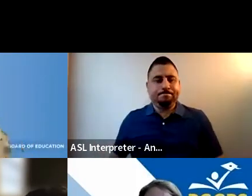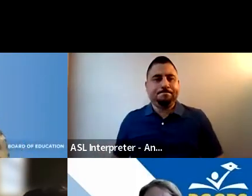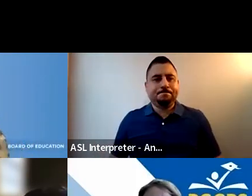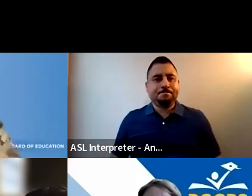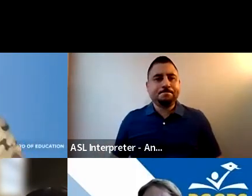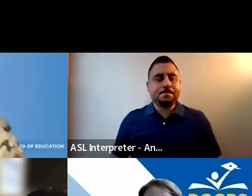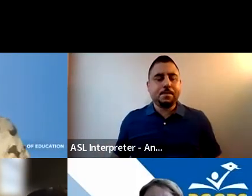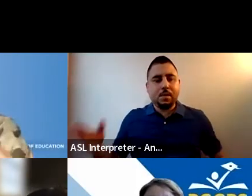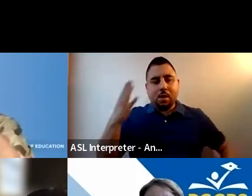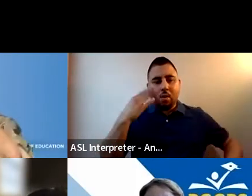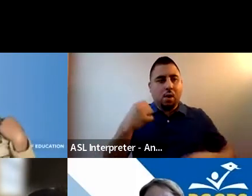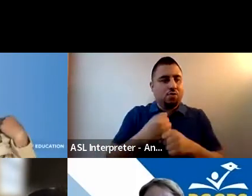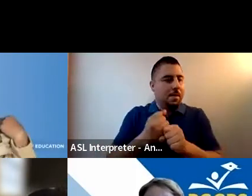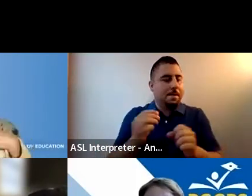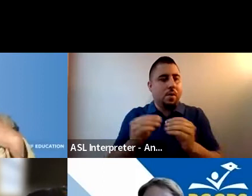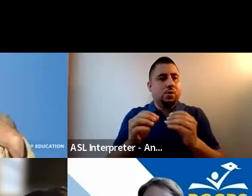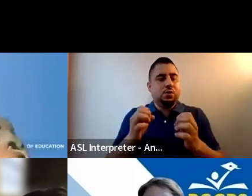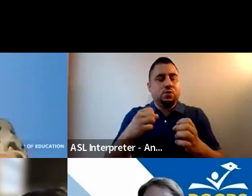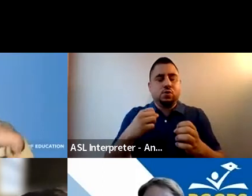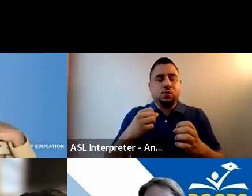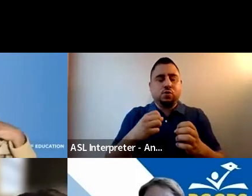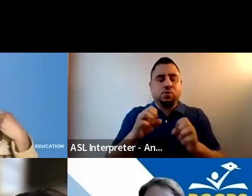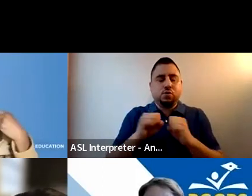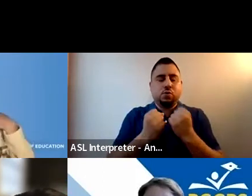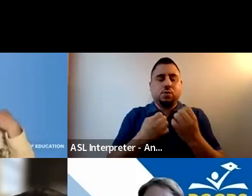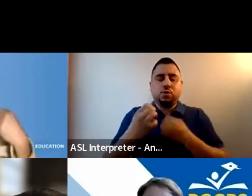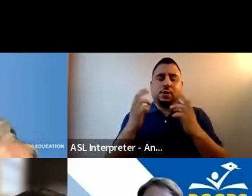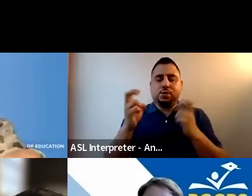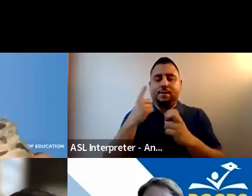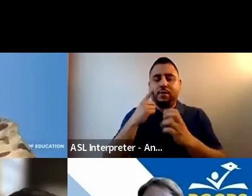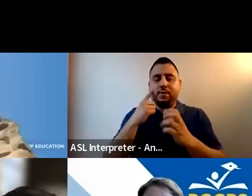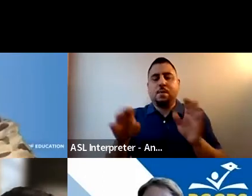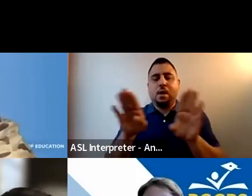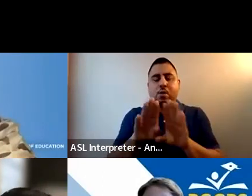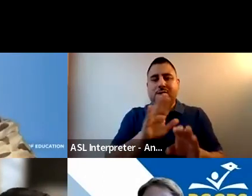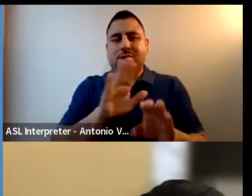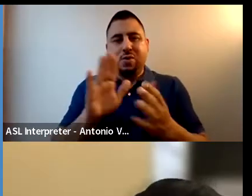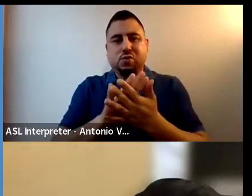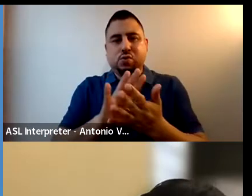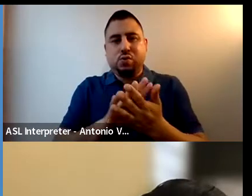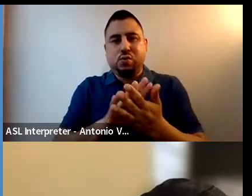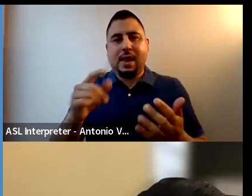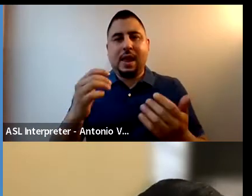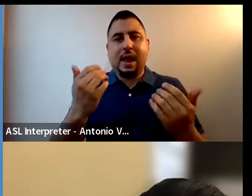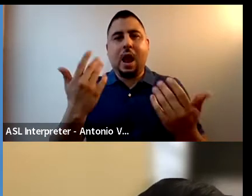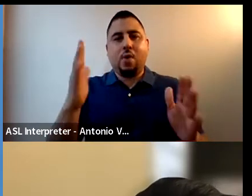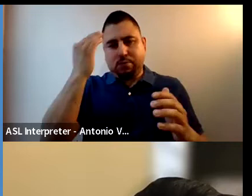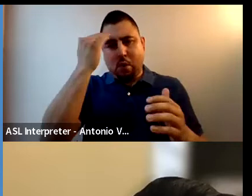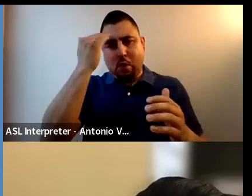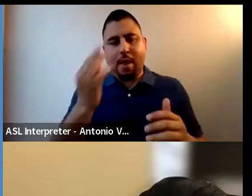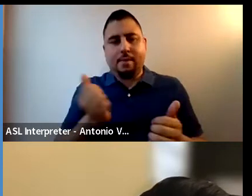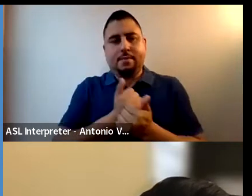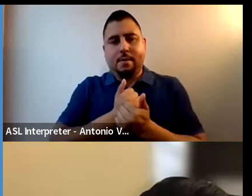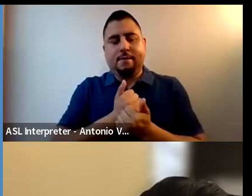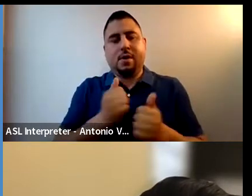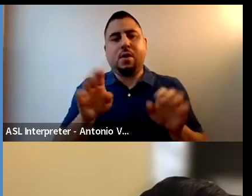And why create more social emotional issues for our students by closing their school that they have come to know and love?